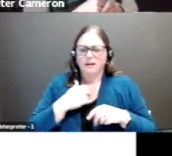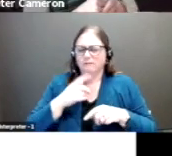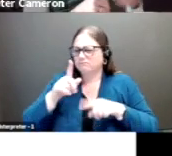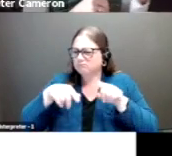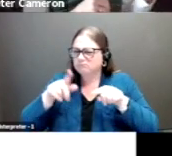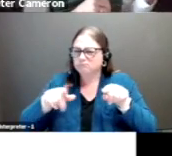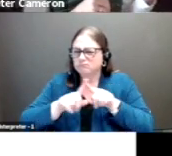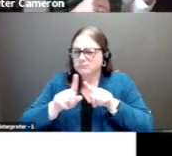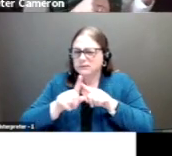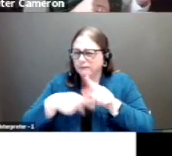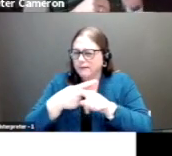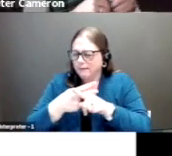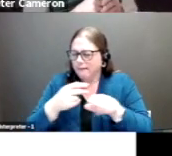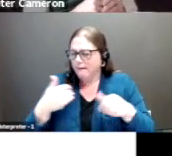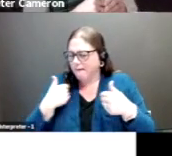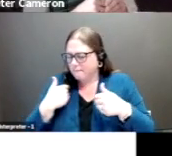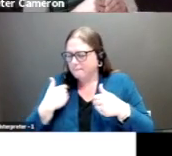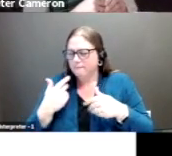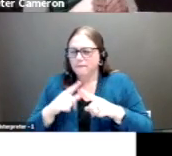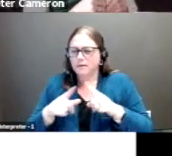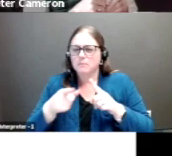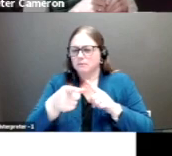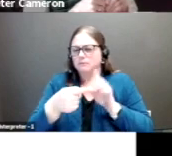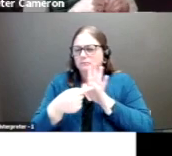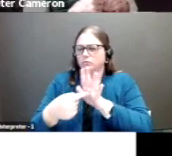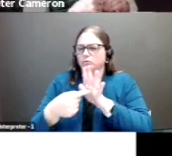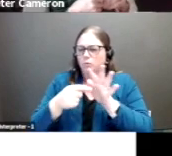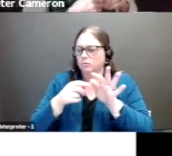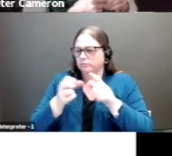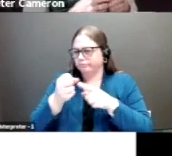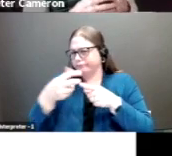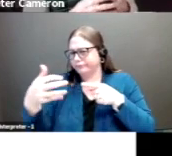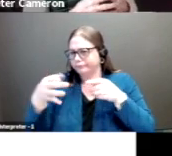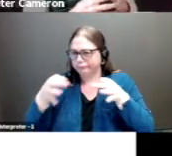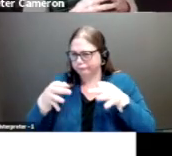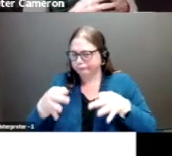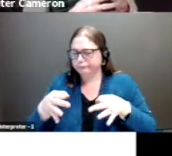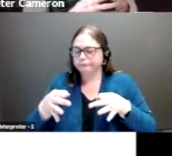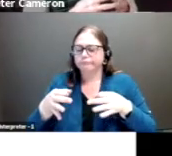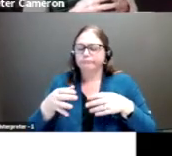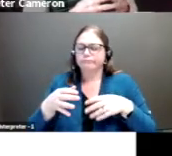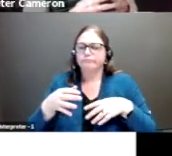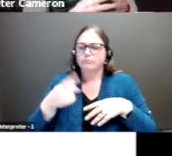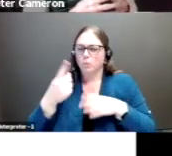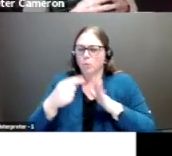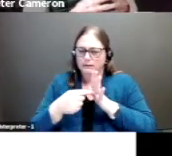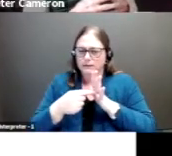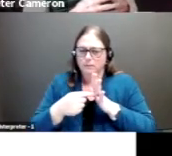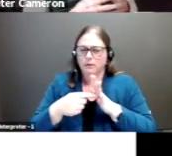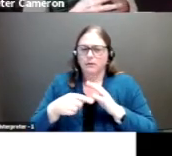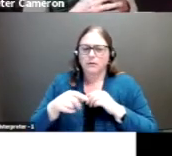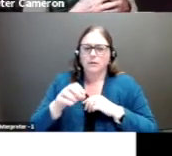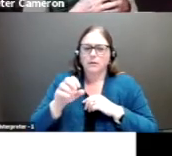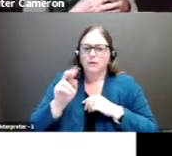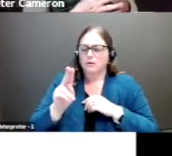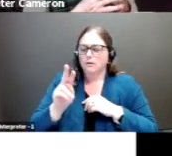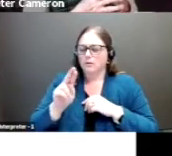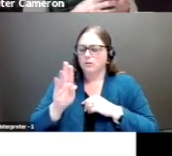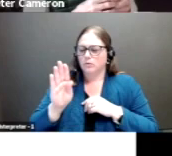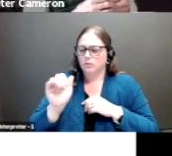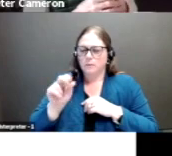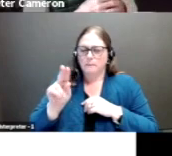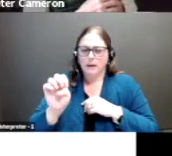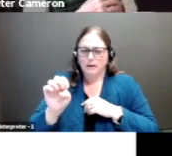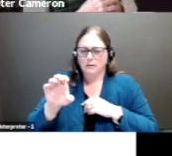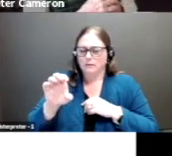but here's a good example of a worker co-op in Toronto, Urbane Cyclist, and they sell and